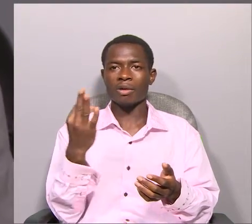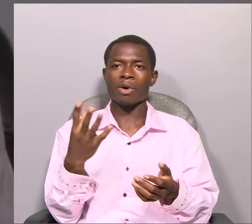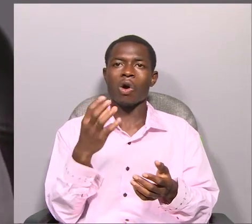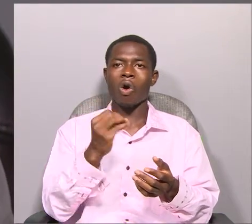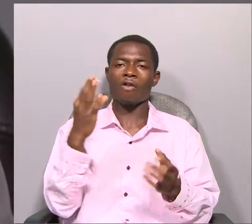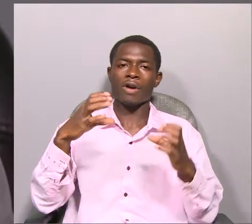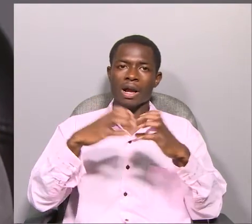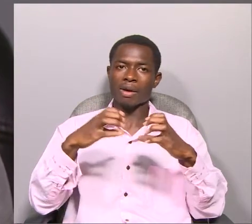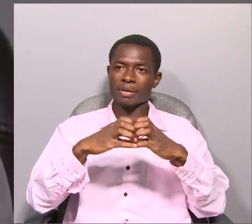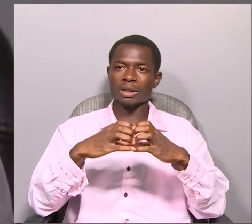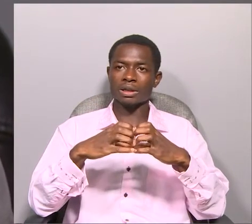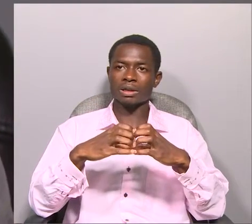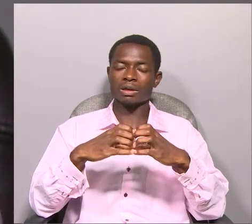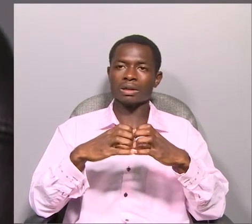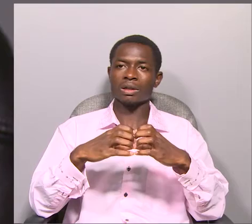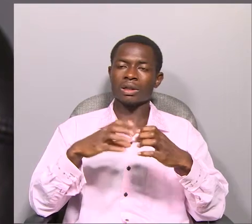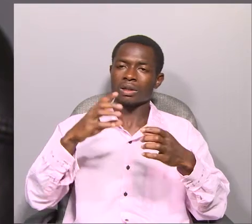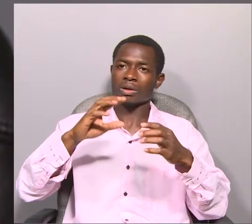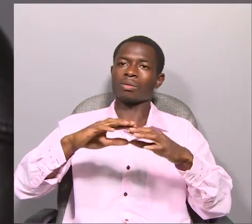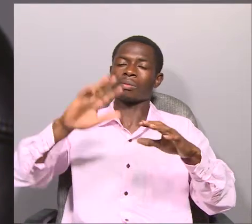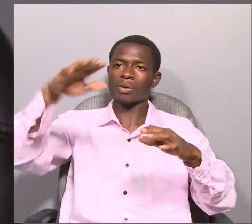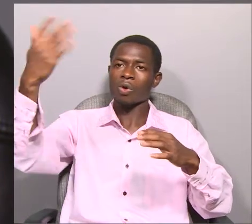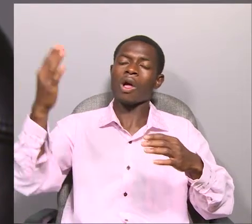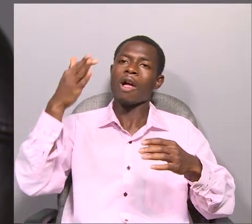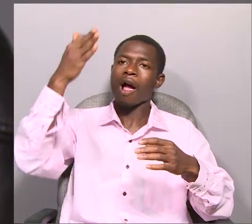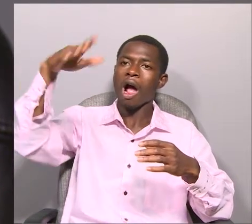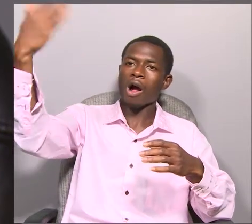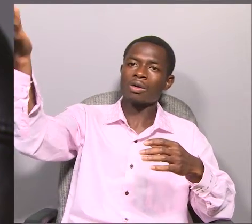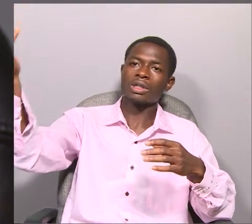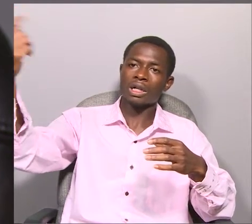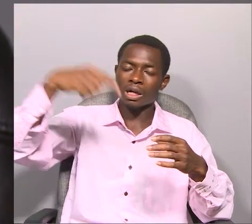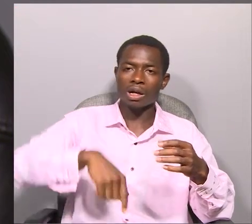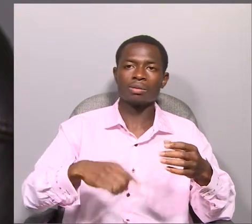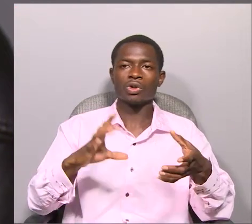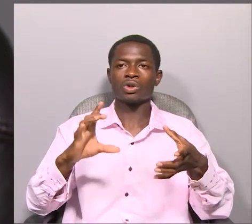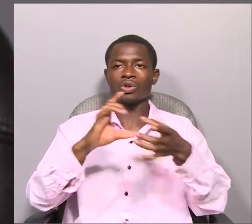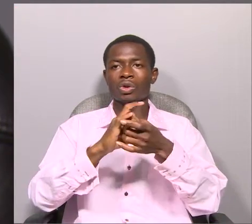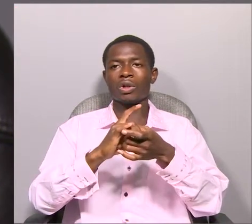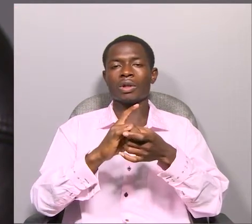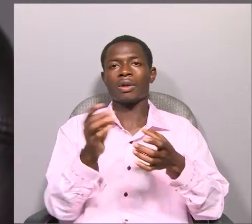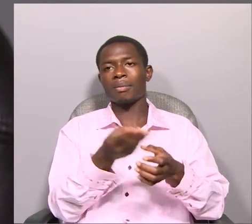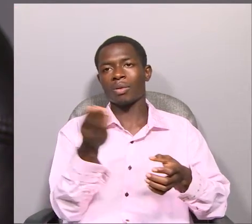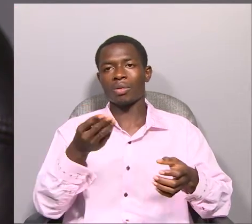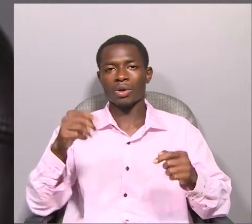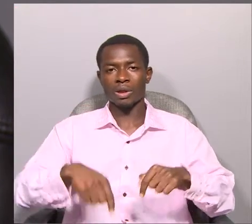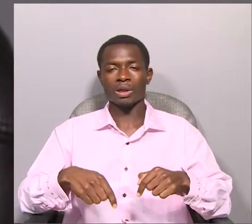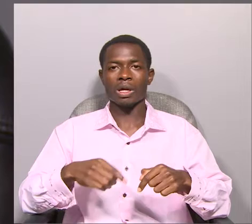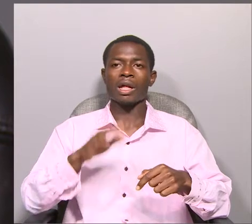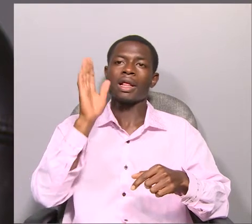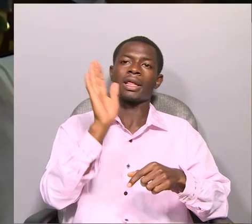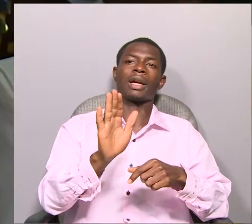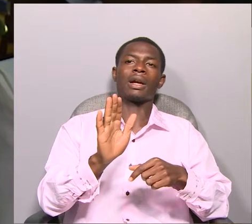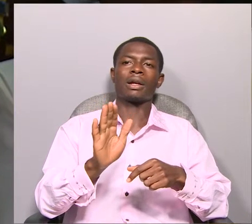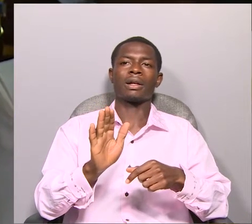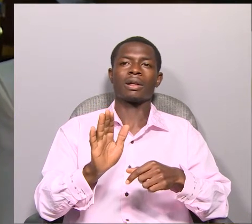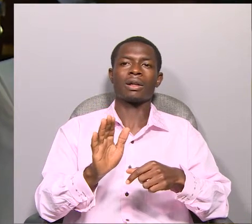have be more effective than what it is. But I can assure you that